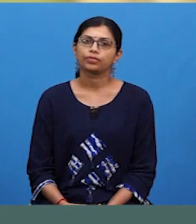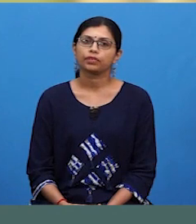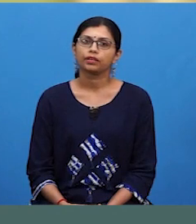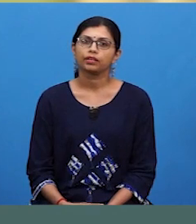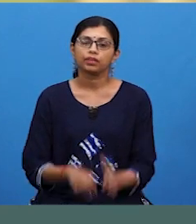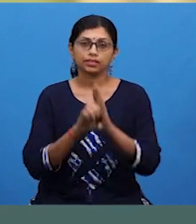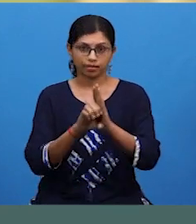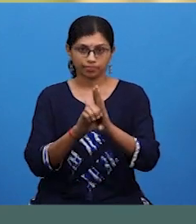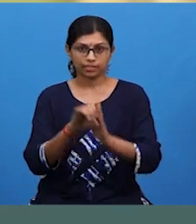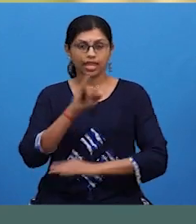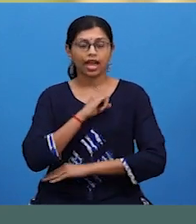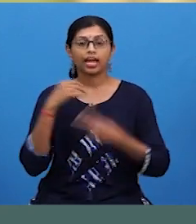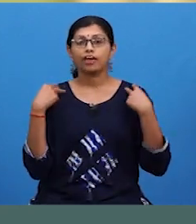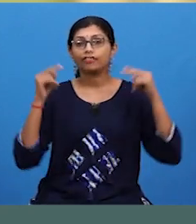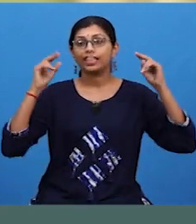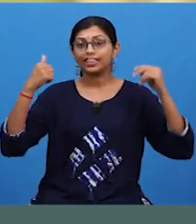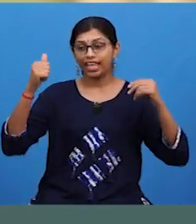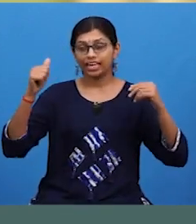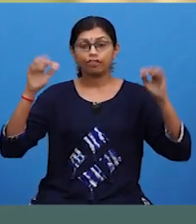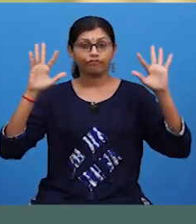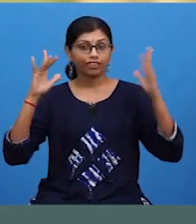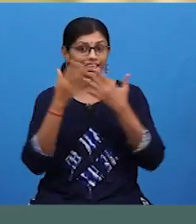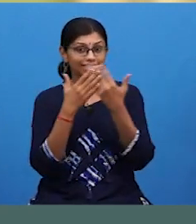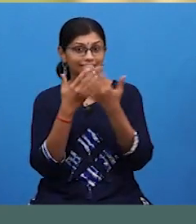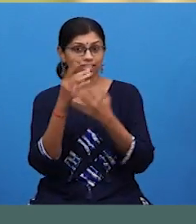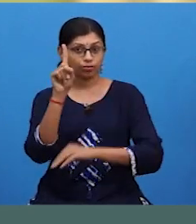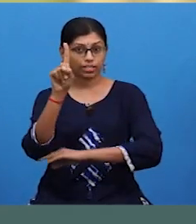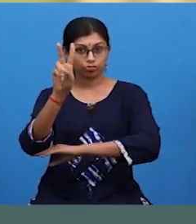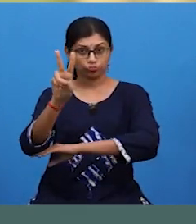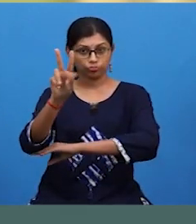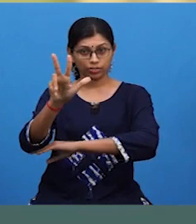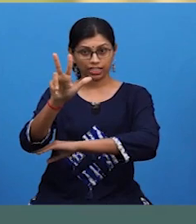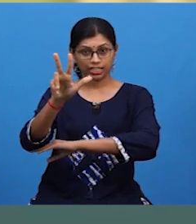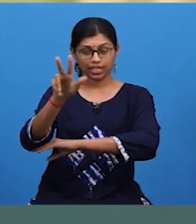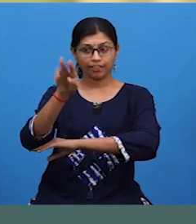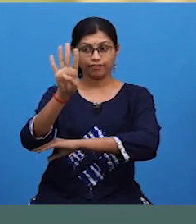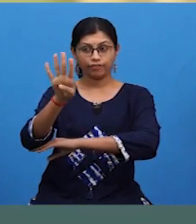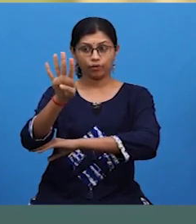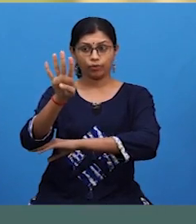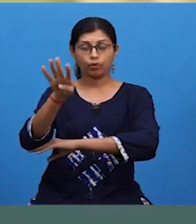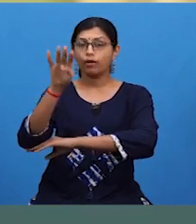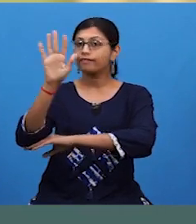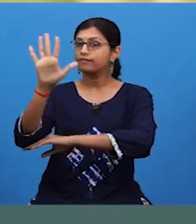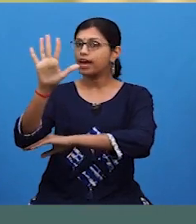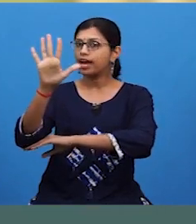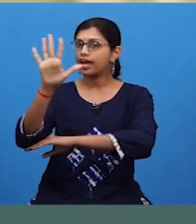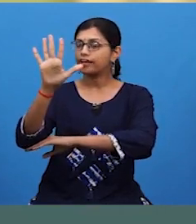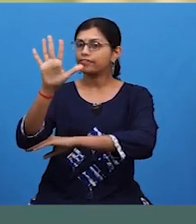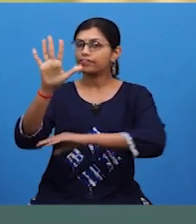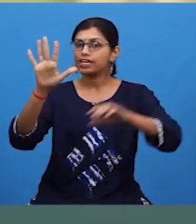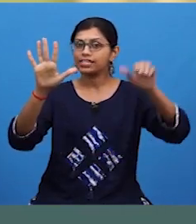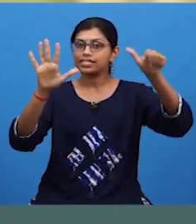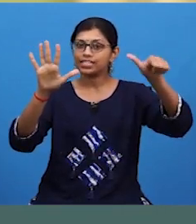have 10 fingers. 1, 2, 3, 4,